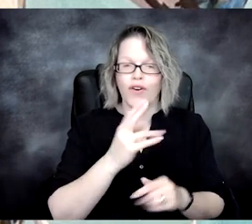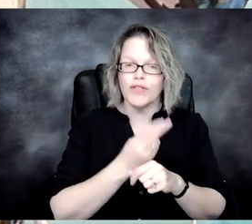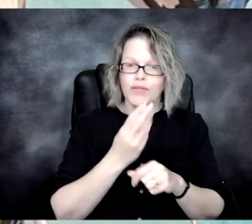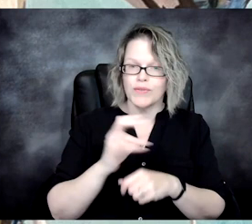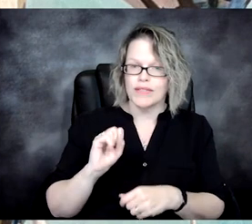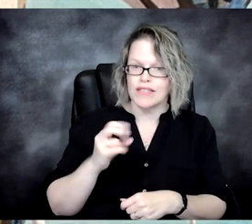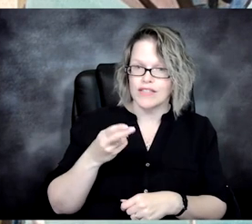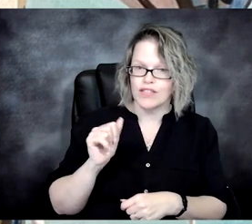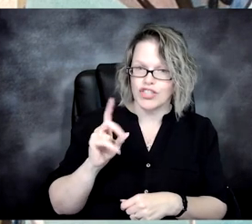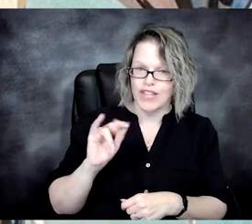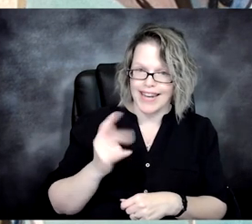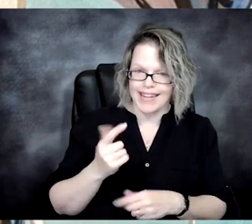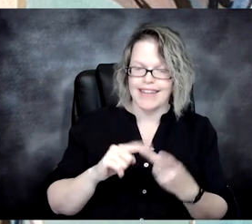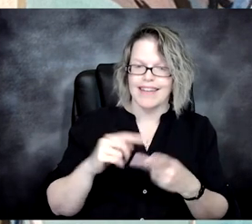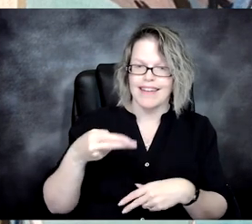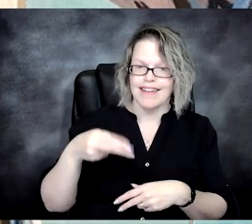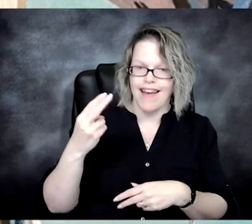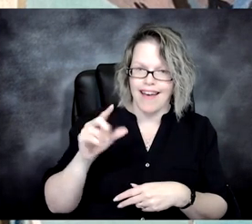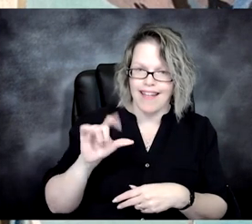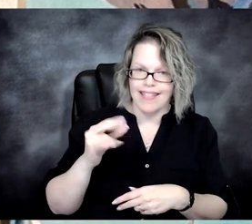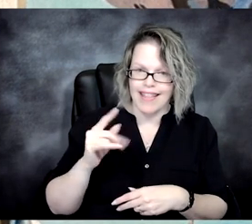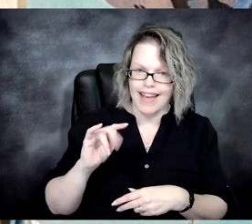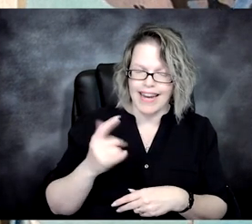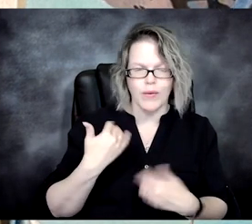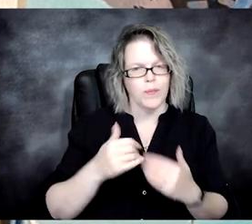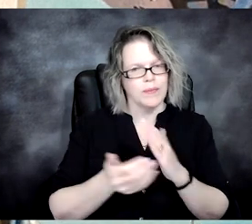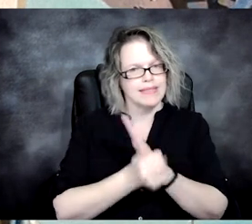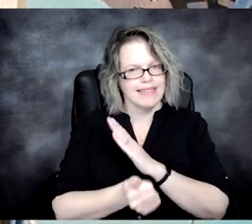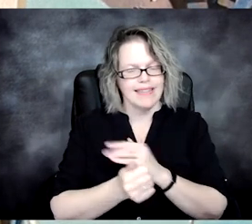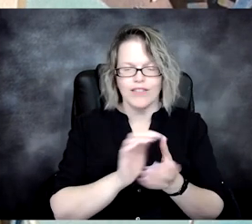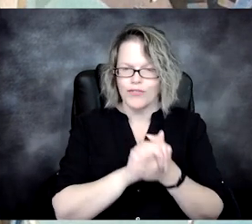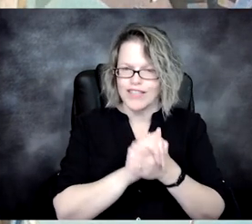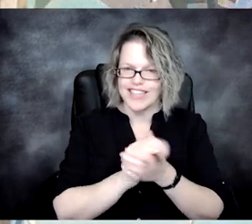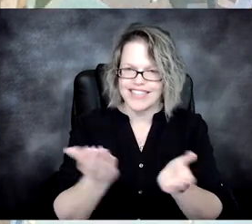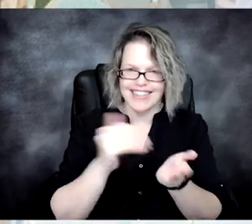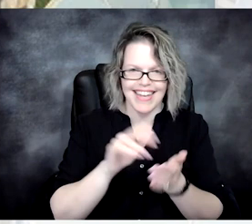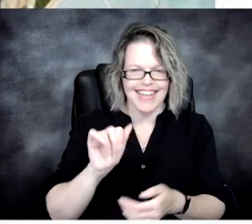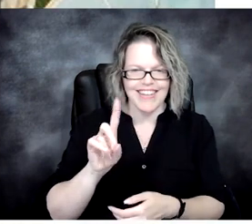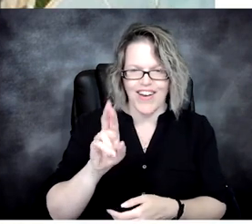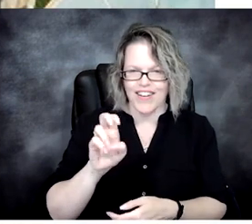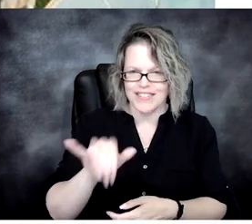and highlighting was skillfully done and impressed our committee. Congratulations again, Audrey.